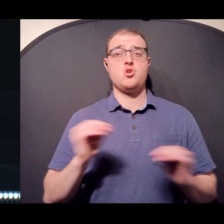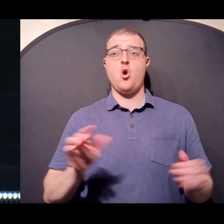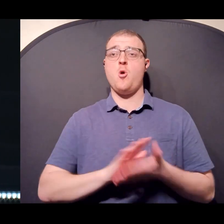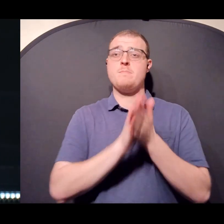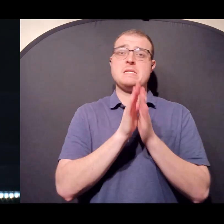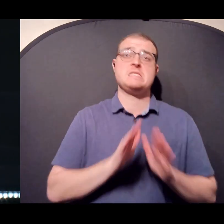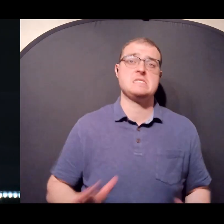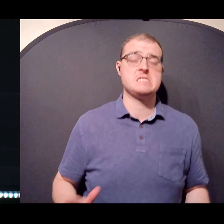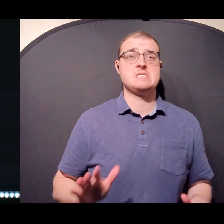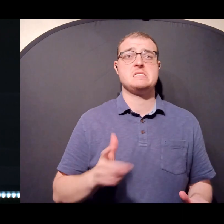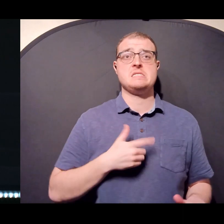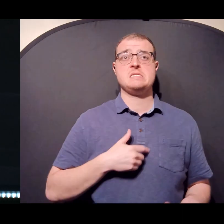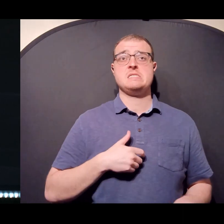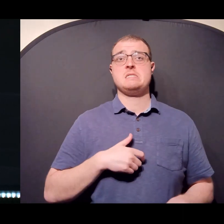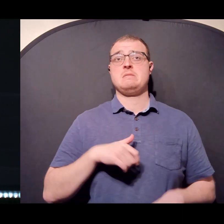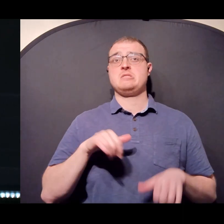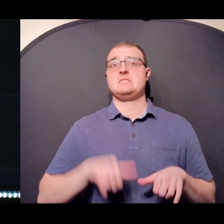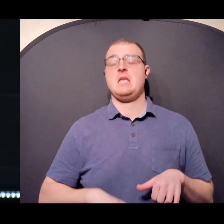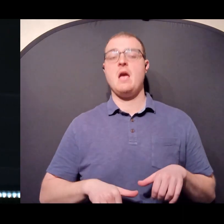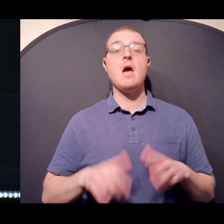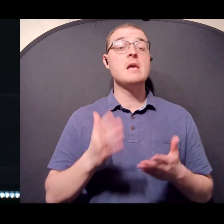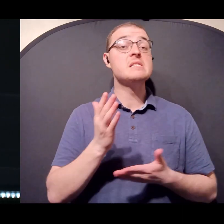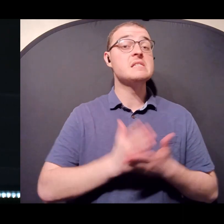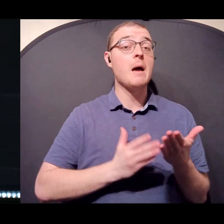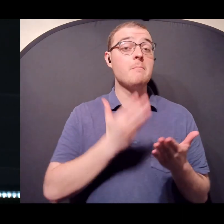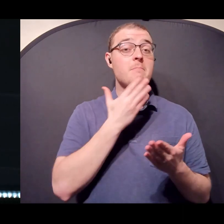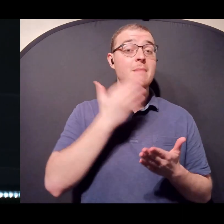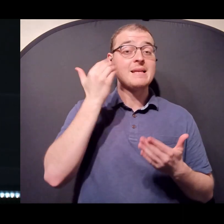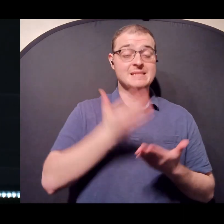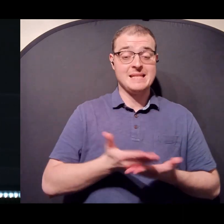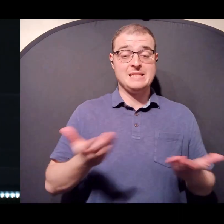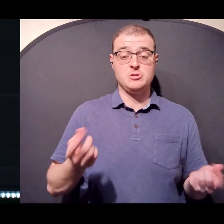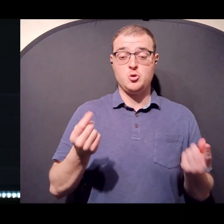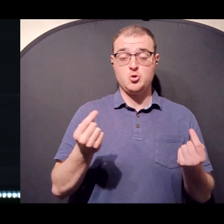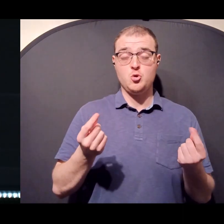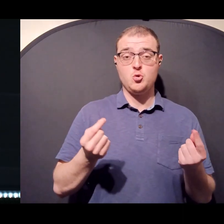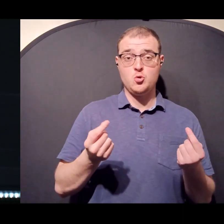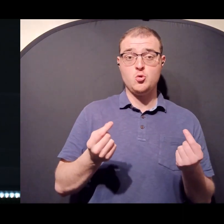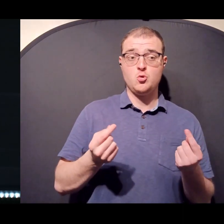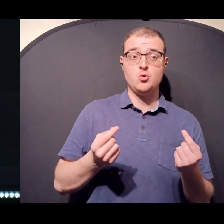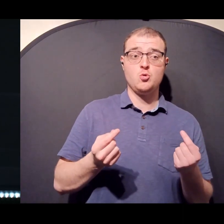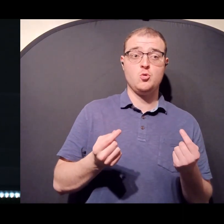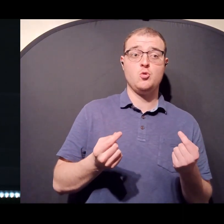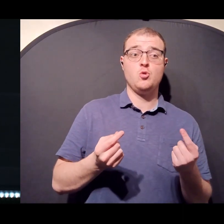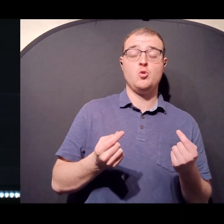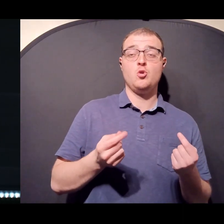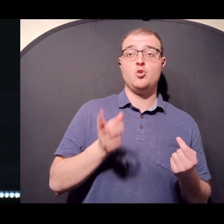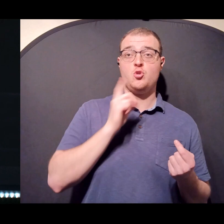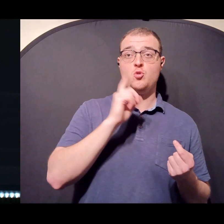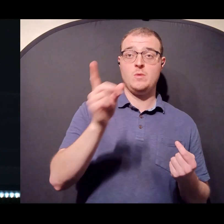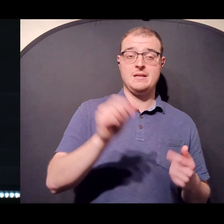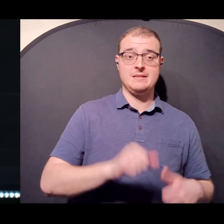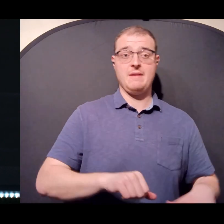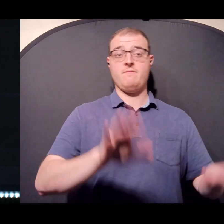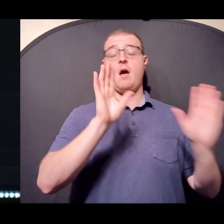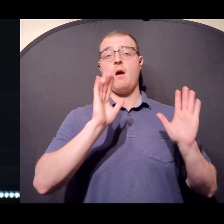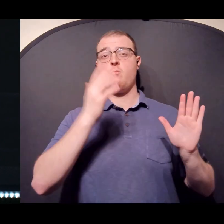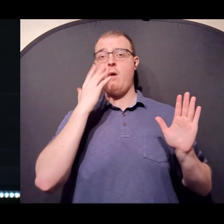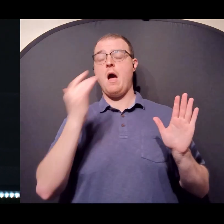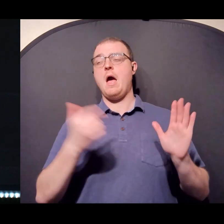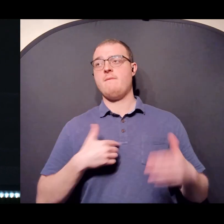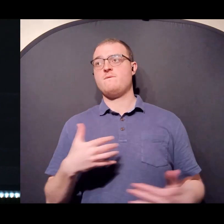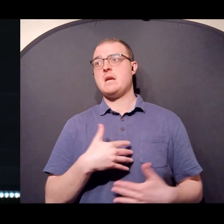up here. Some of the greatest things you'll ever do, you won't do them because there's no fear. You'll do them in spite of the